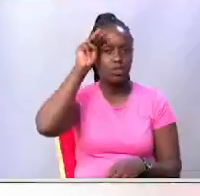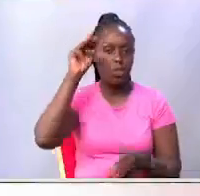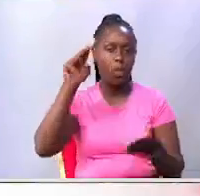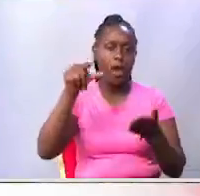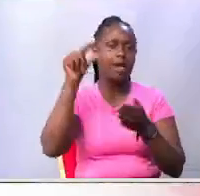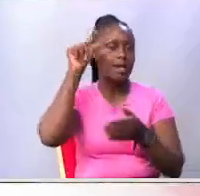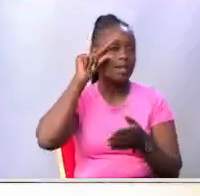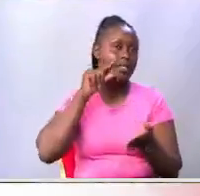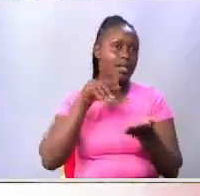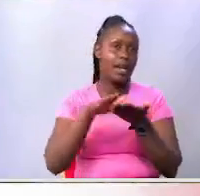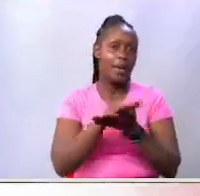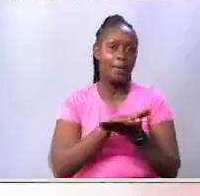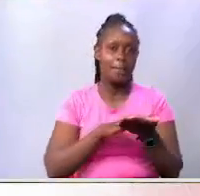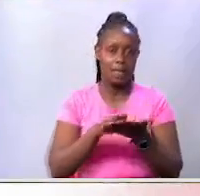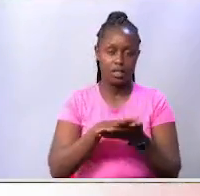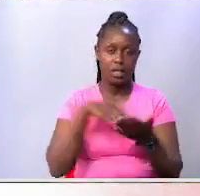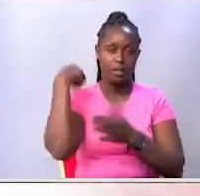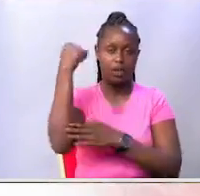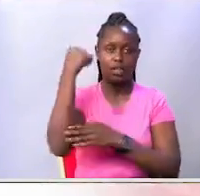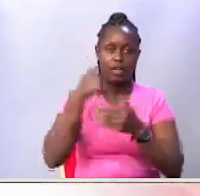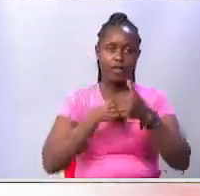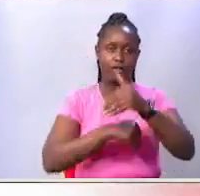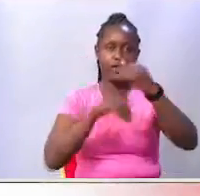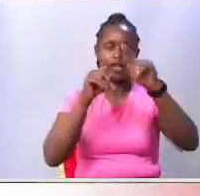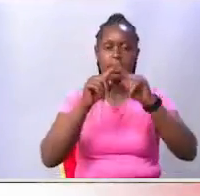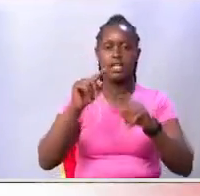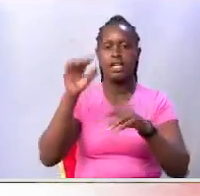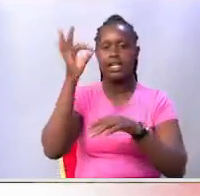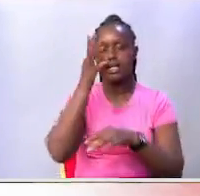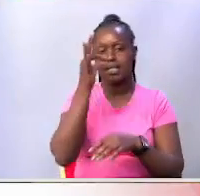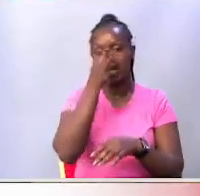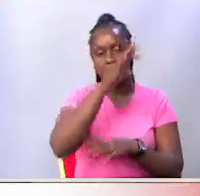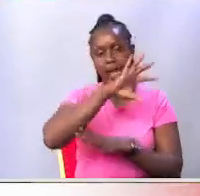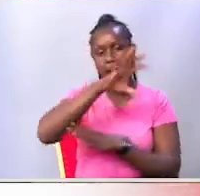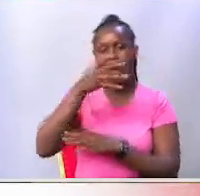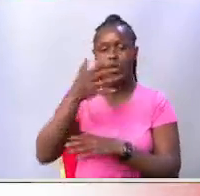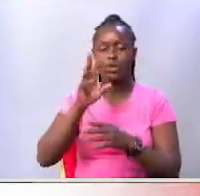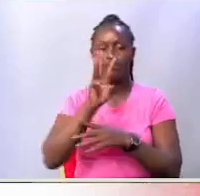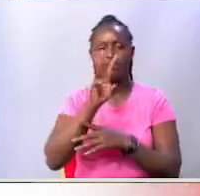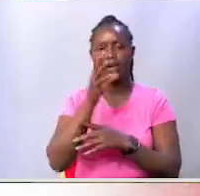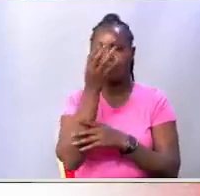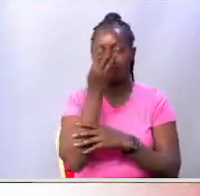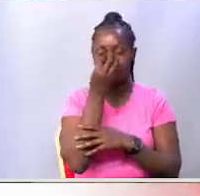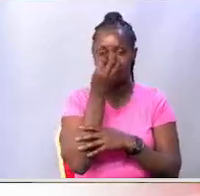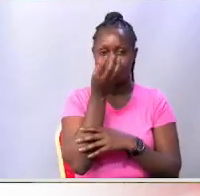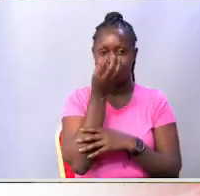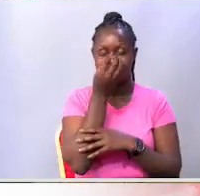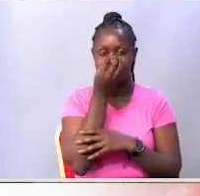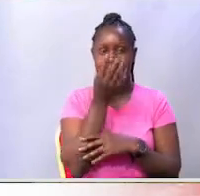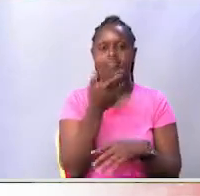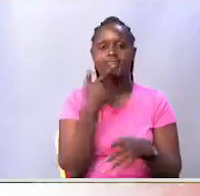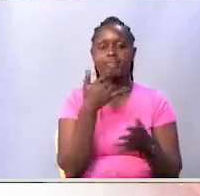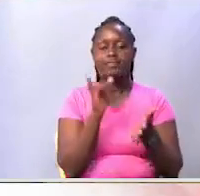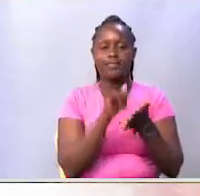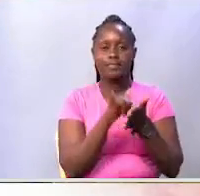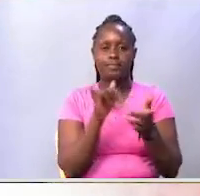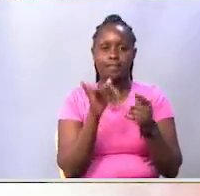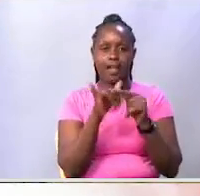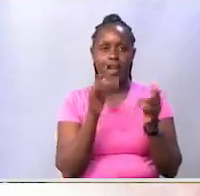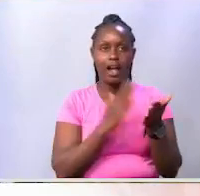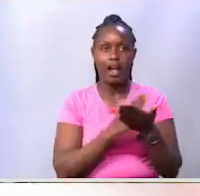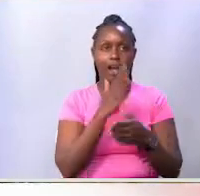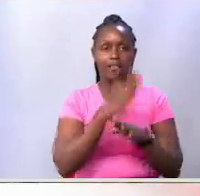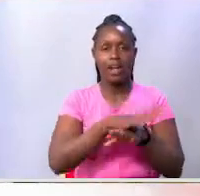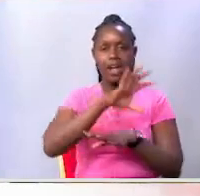politics. Following his two-day tour of Nyeri County, Deputy President William Ruto's charm offensive has paid off after the